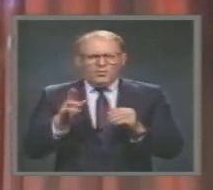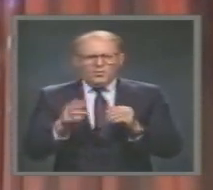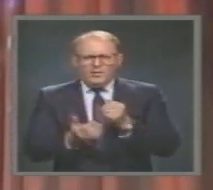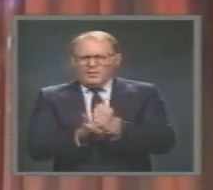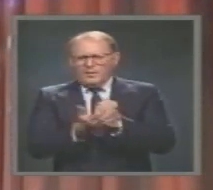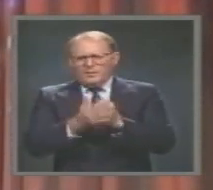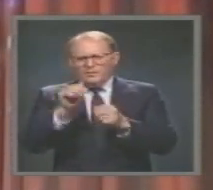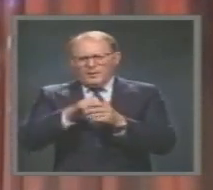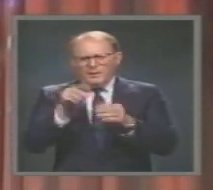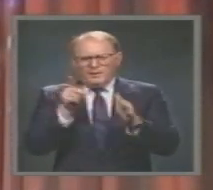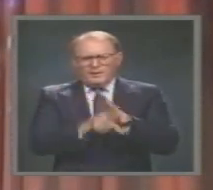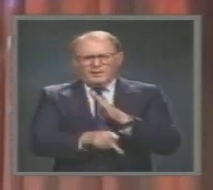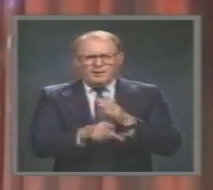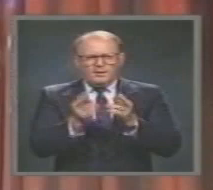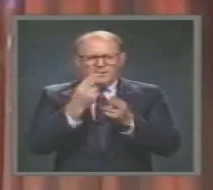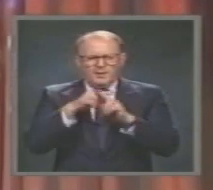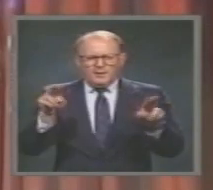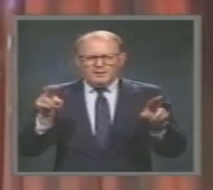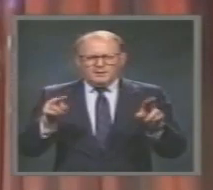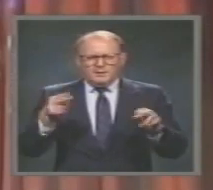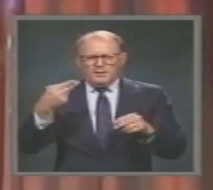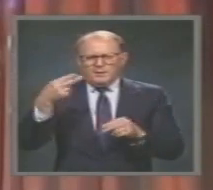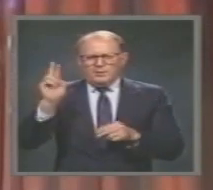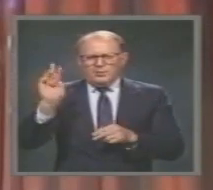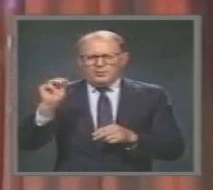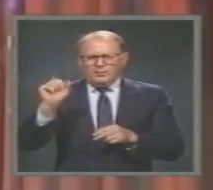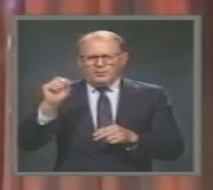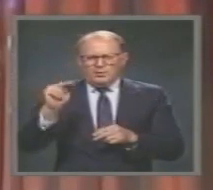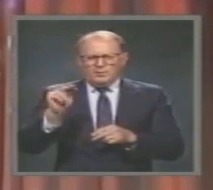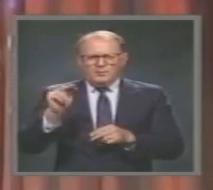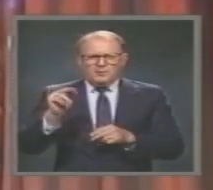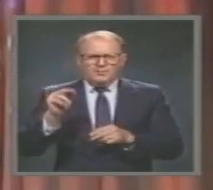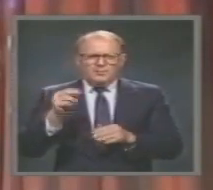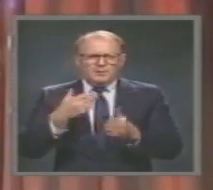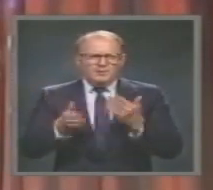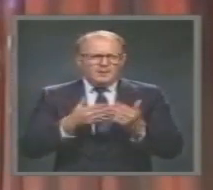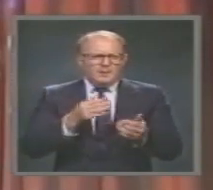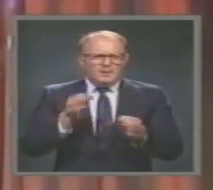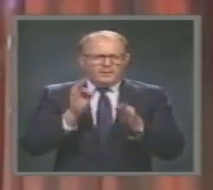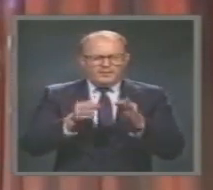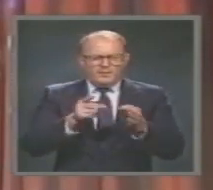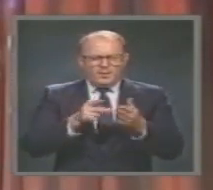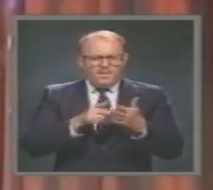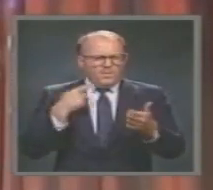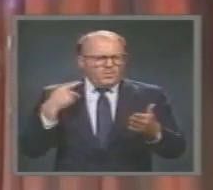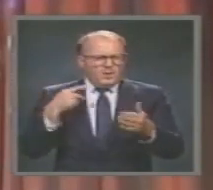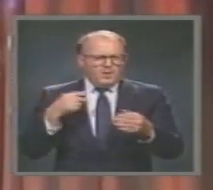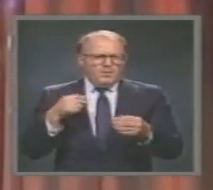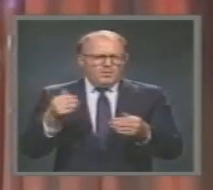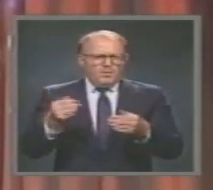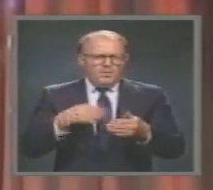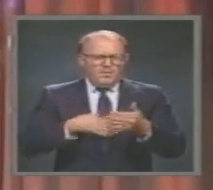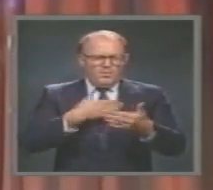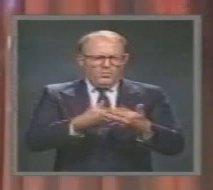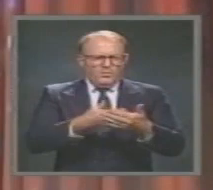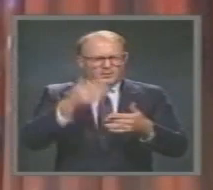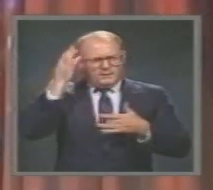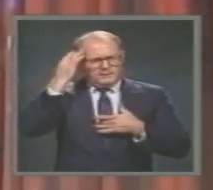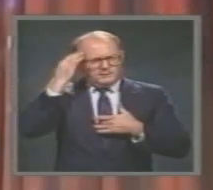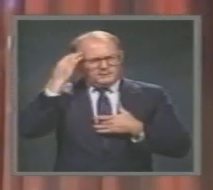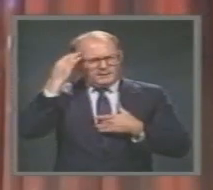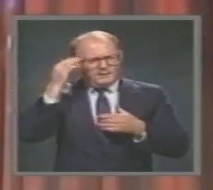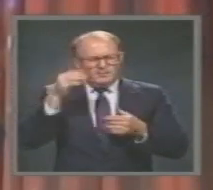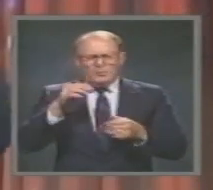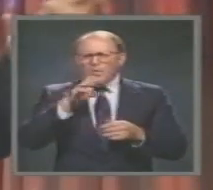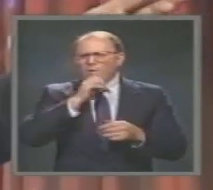the killing of an innocent human being, whether the preborn, the newborn, the sick, the